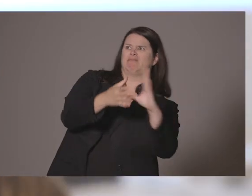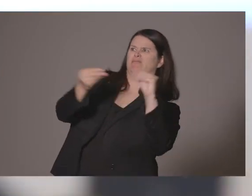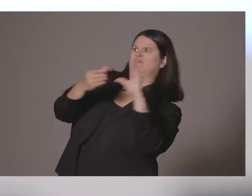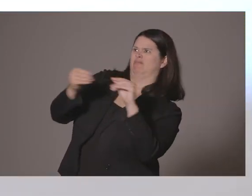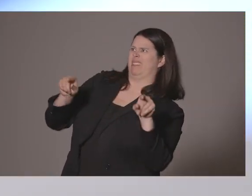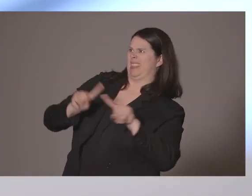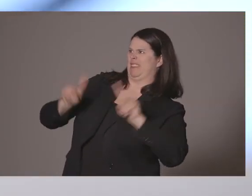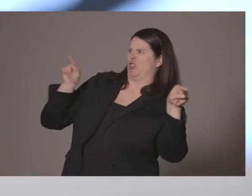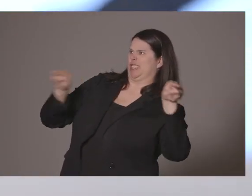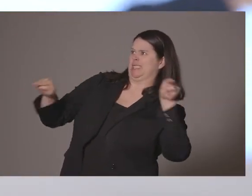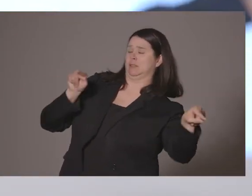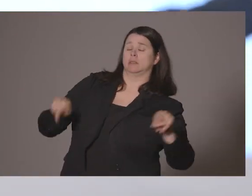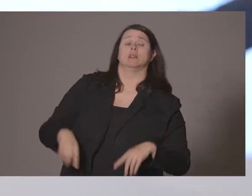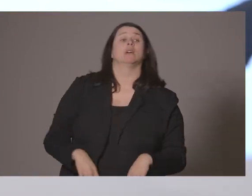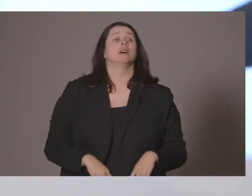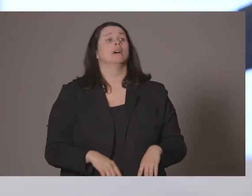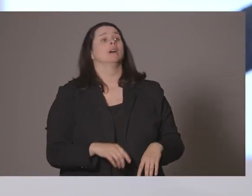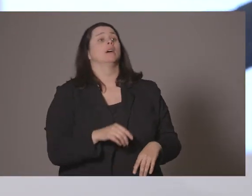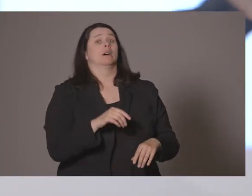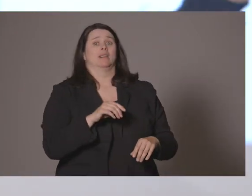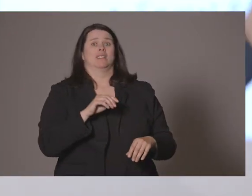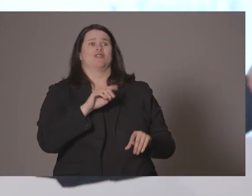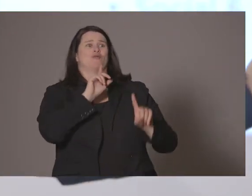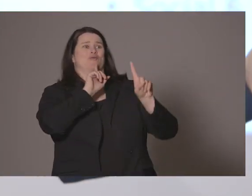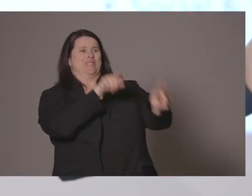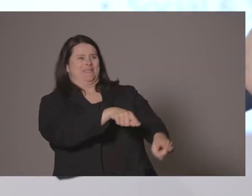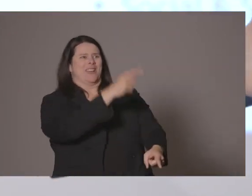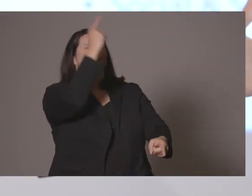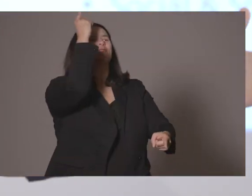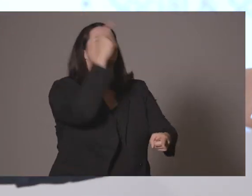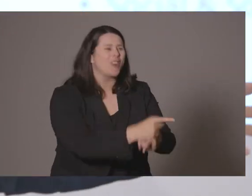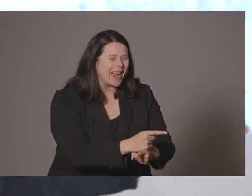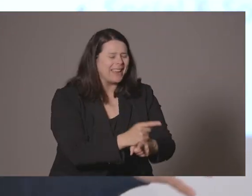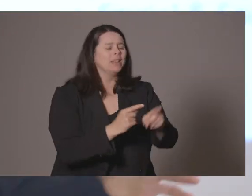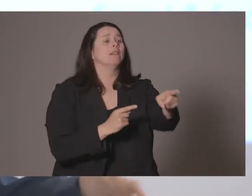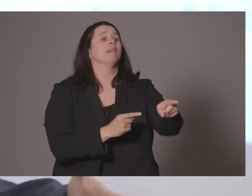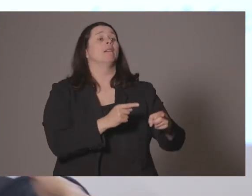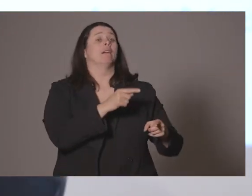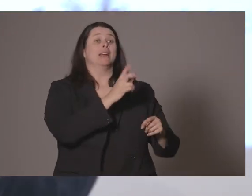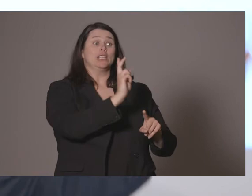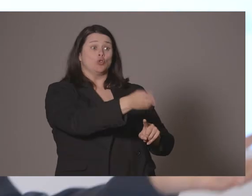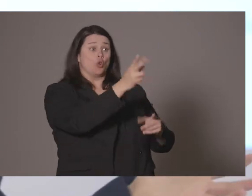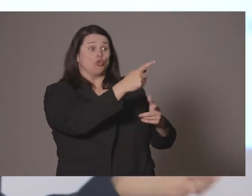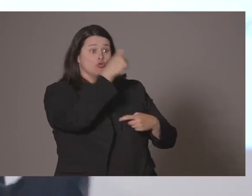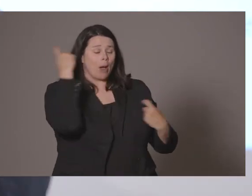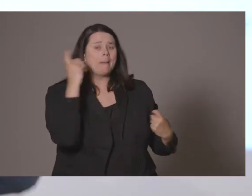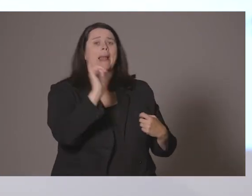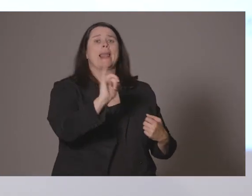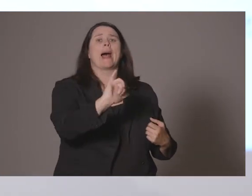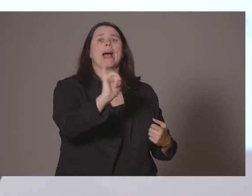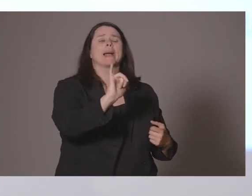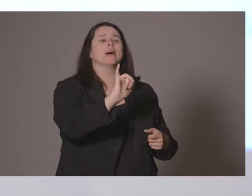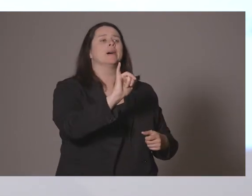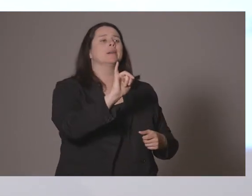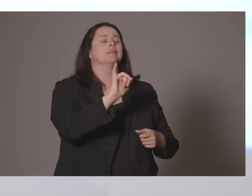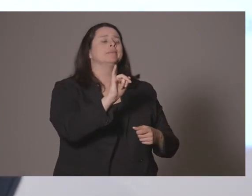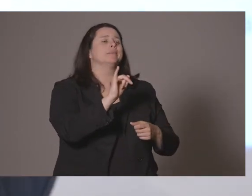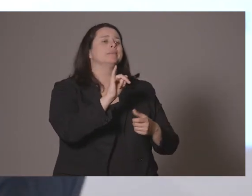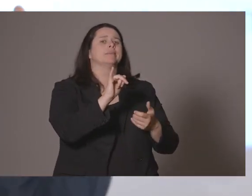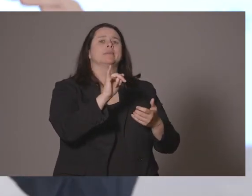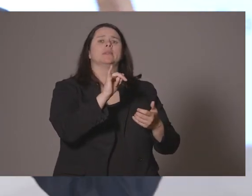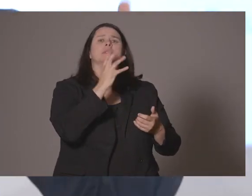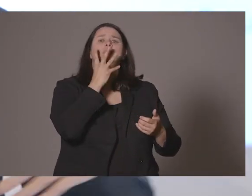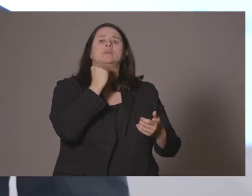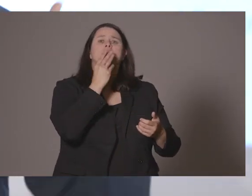is a society-wide event, like the Holocaust or boarding schools, for example.